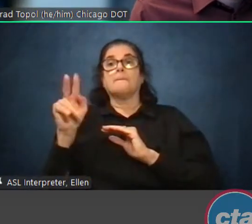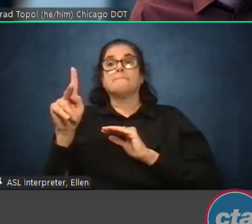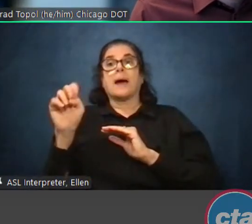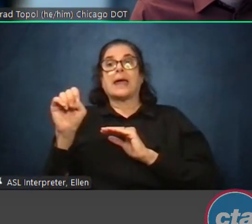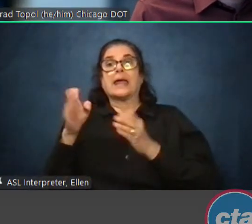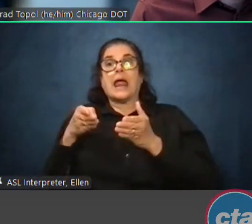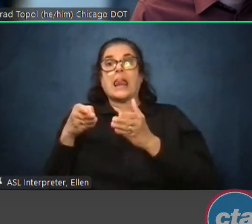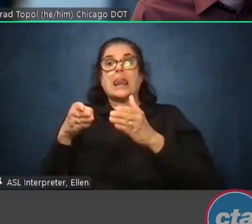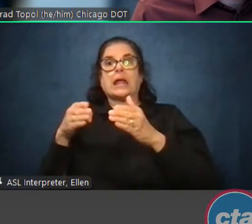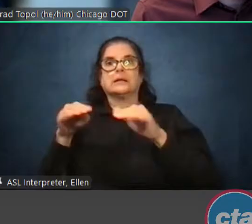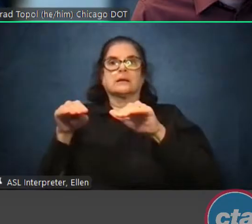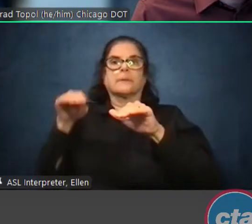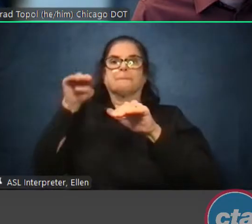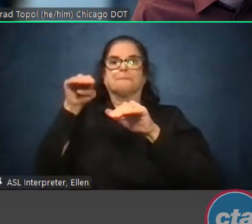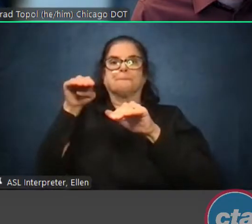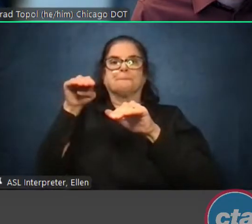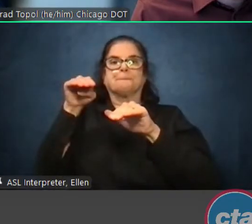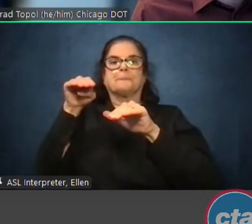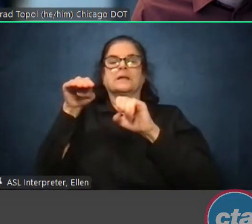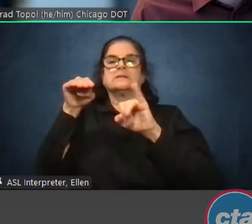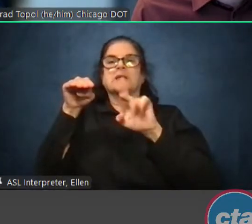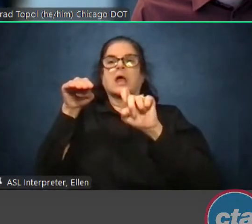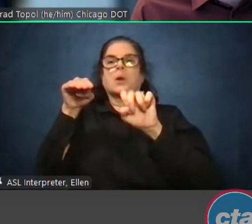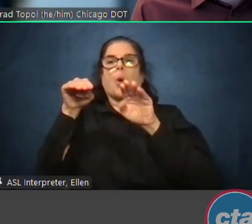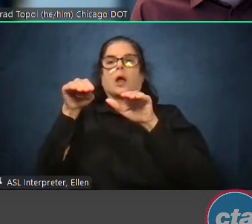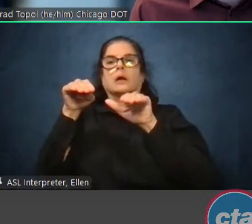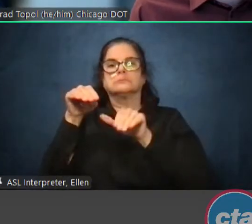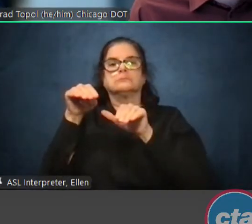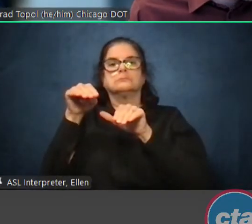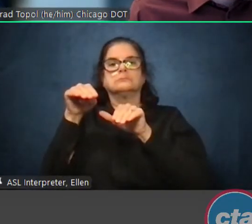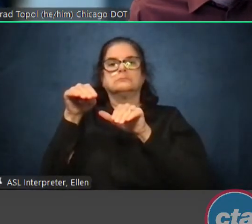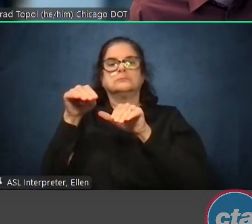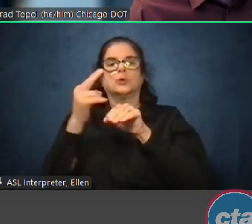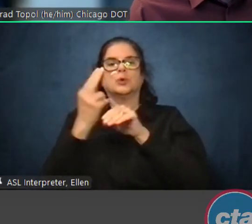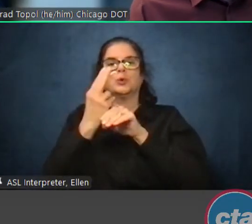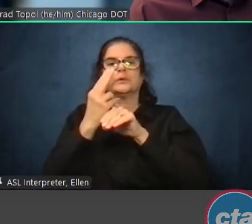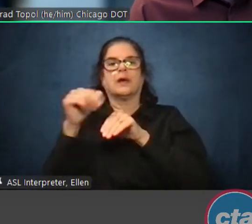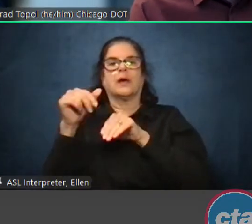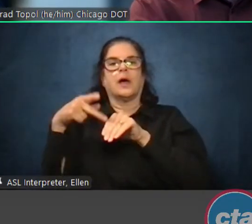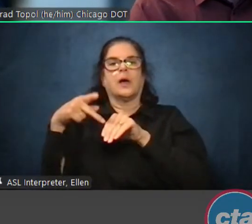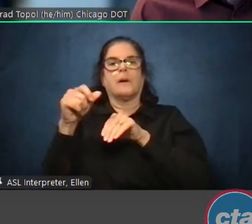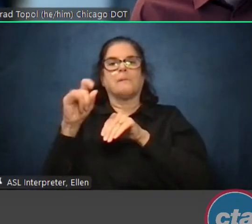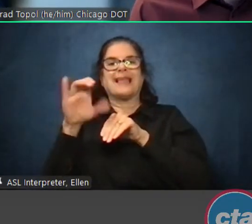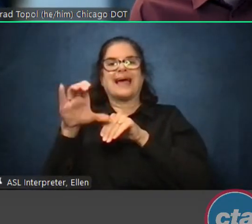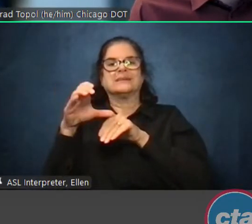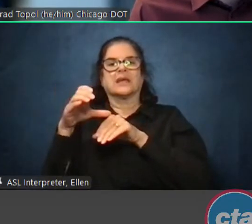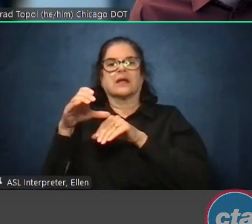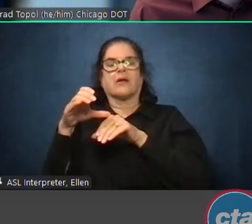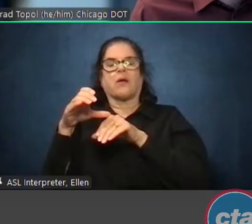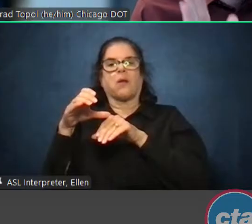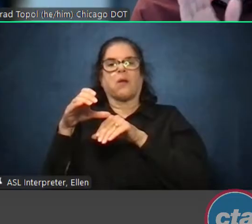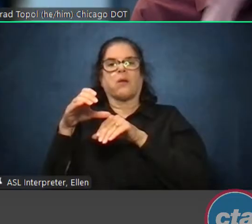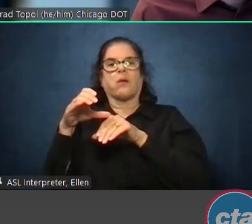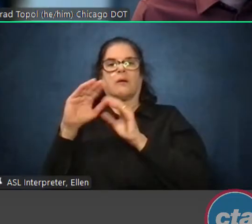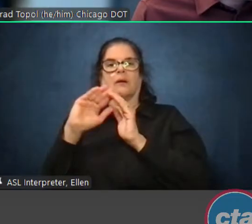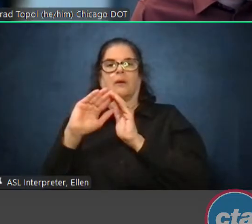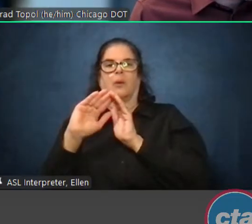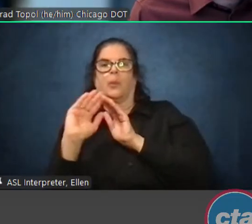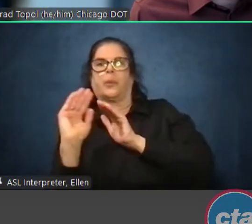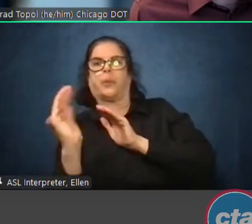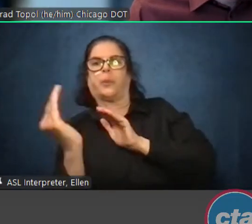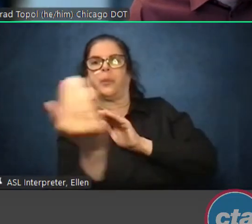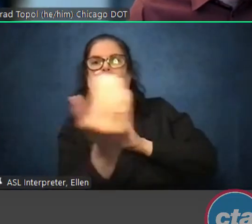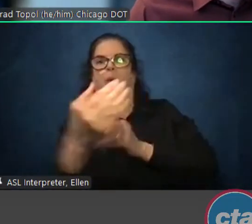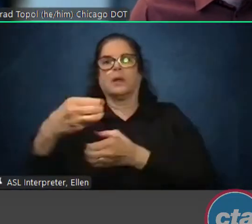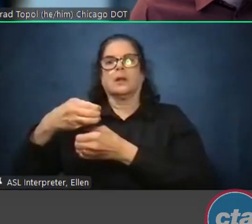level as a sidewalk directly adjacent to it. In this case, they're using basically like a plastic curb. So it's kind of like a semicircle device with vertical